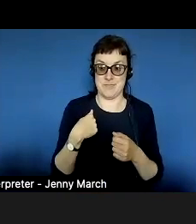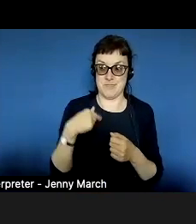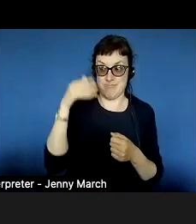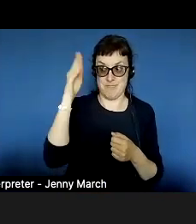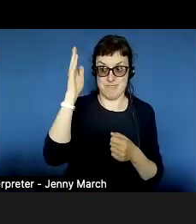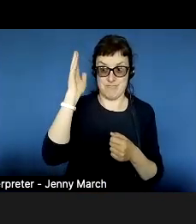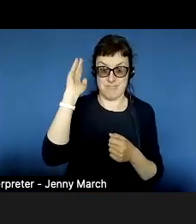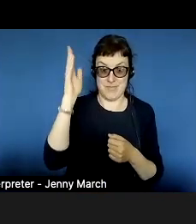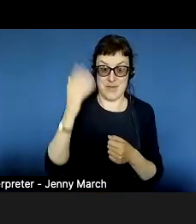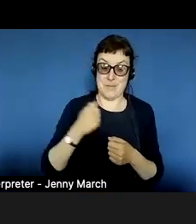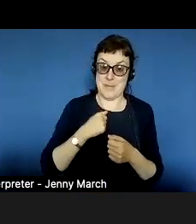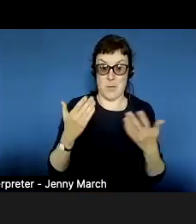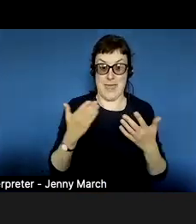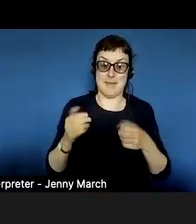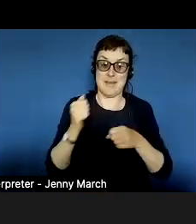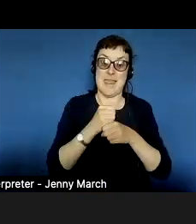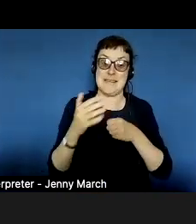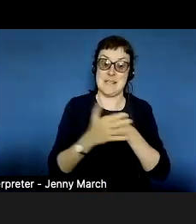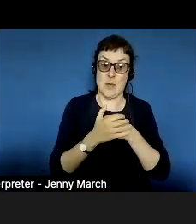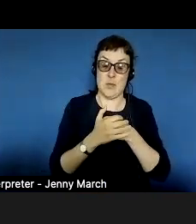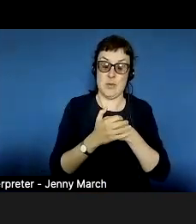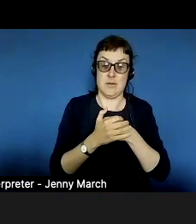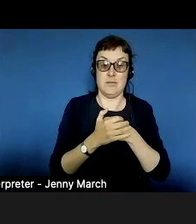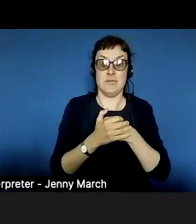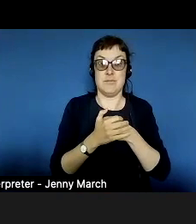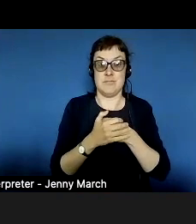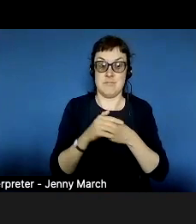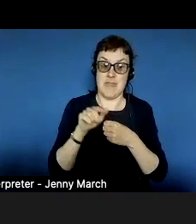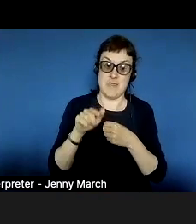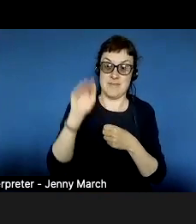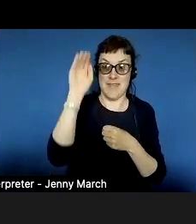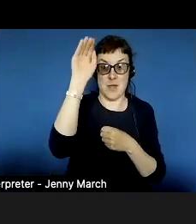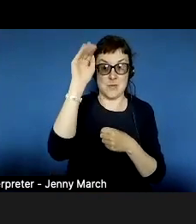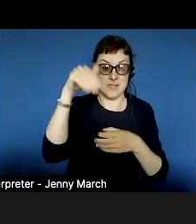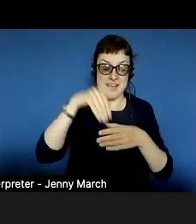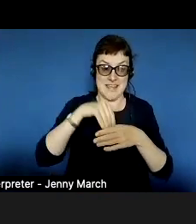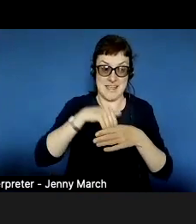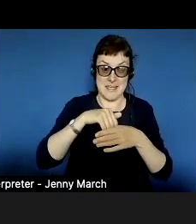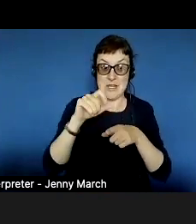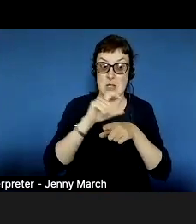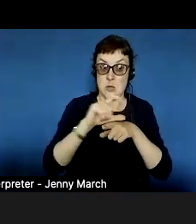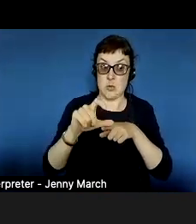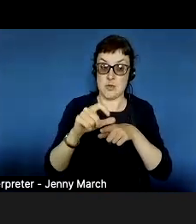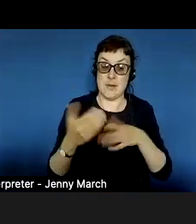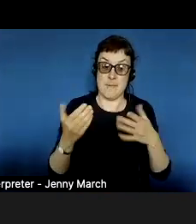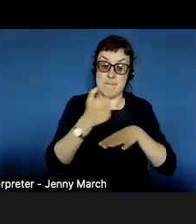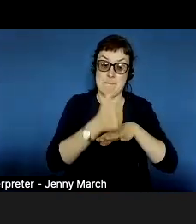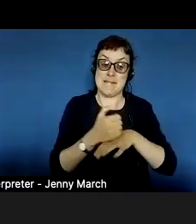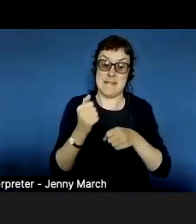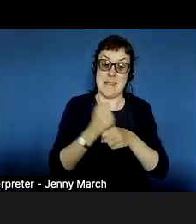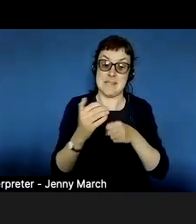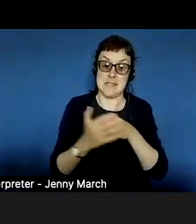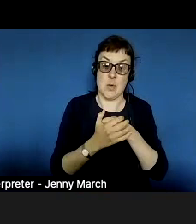you from Glasgow today, which is where this Outside In Step Up course took place. And